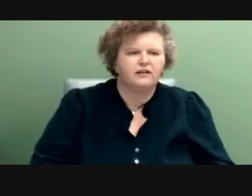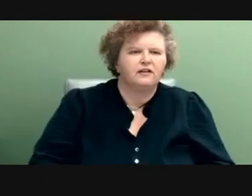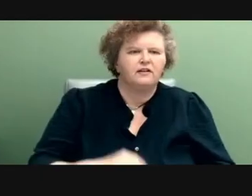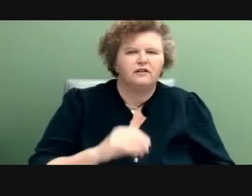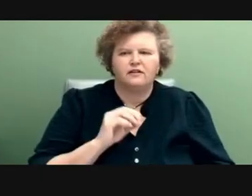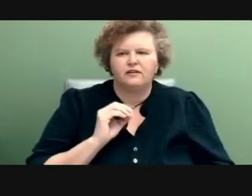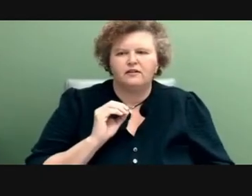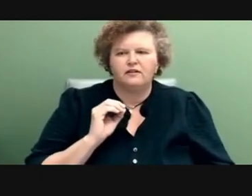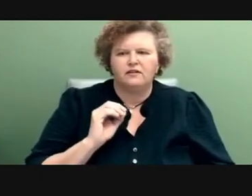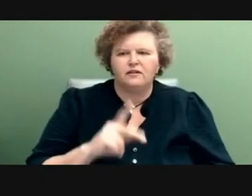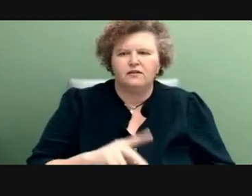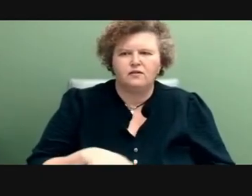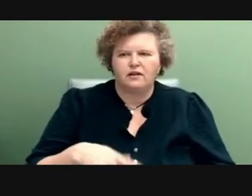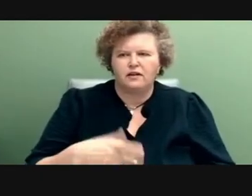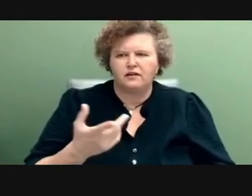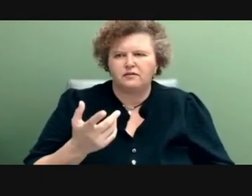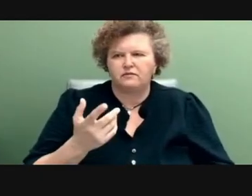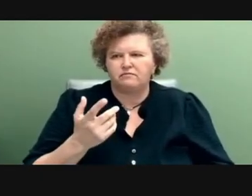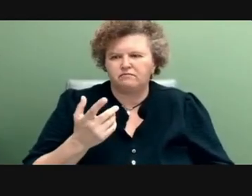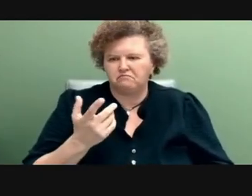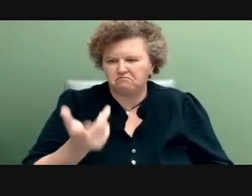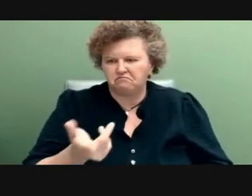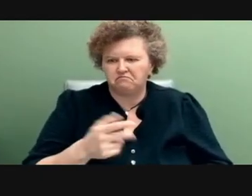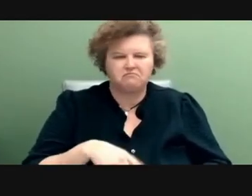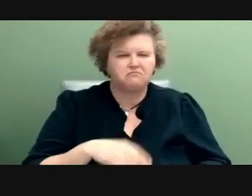Just give it a moment here. Okay.